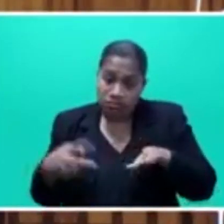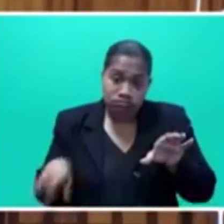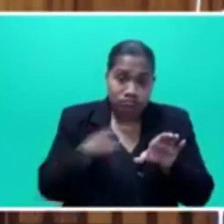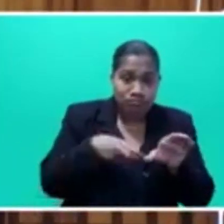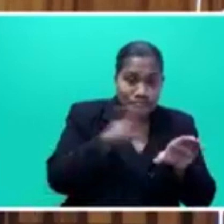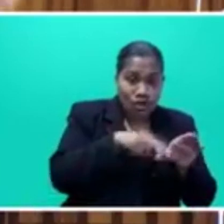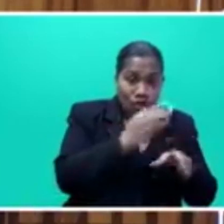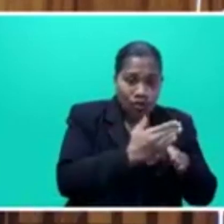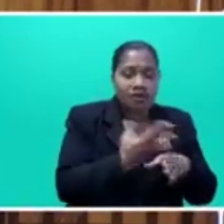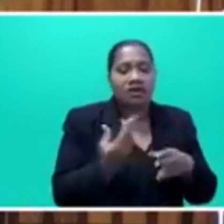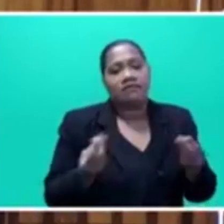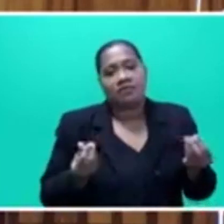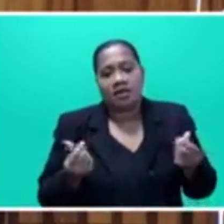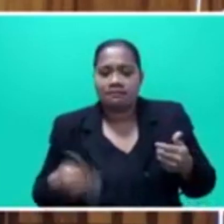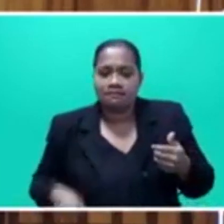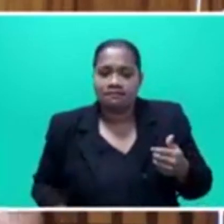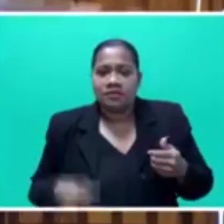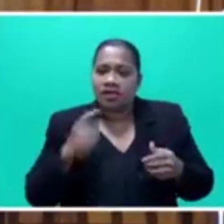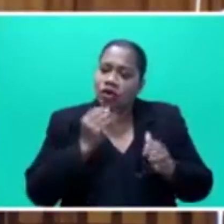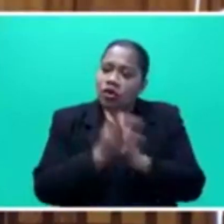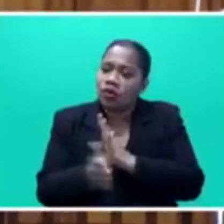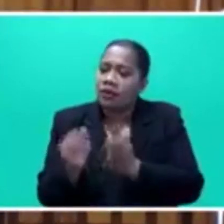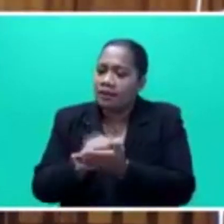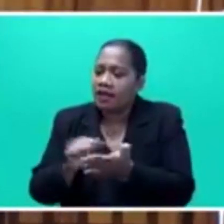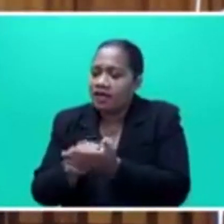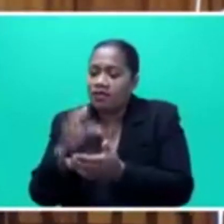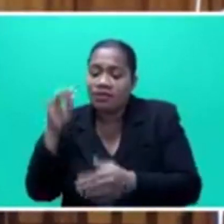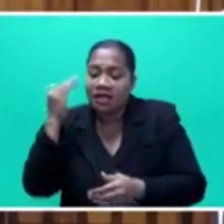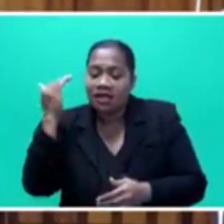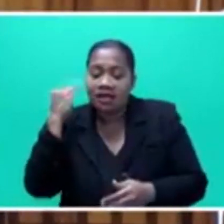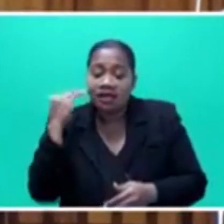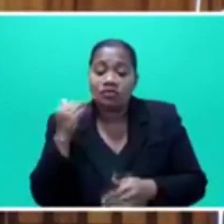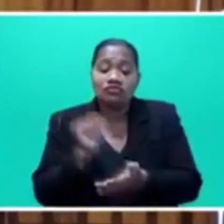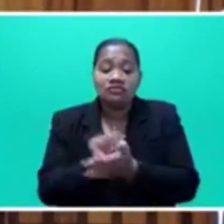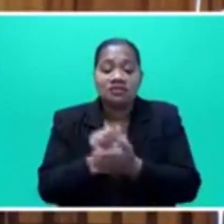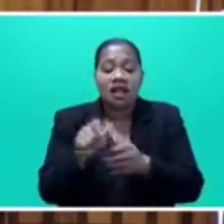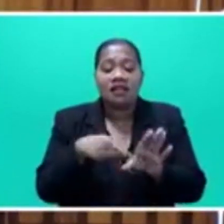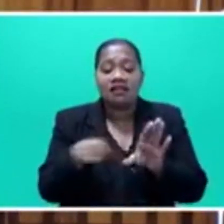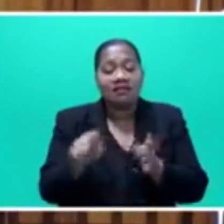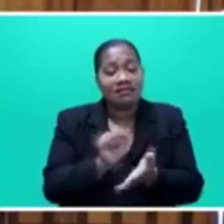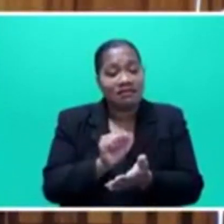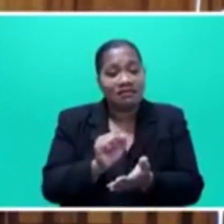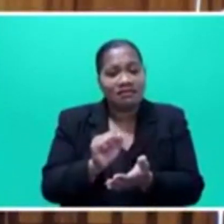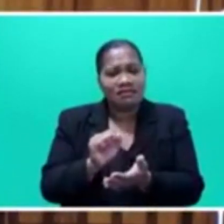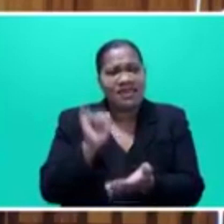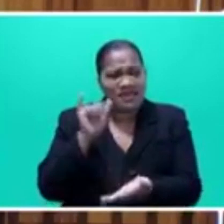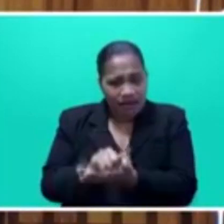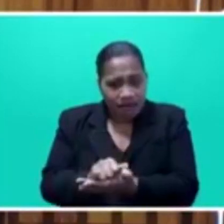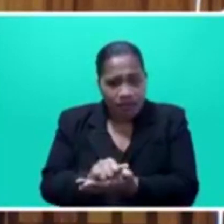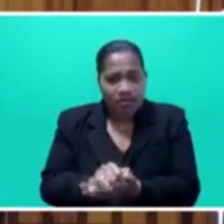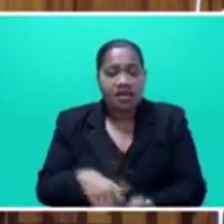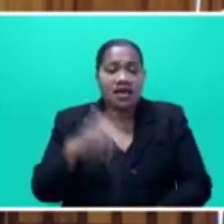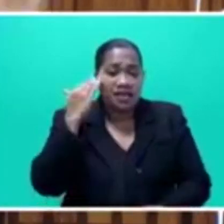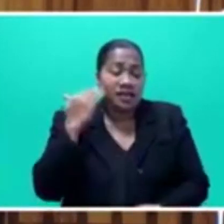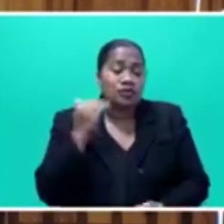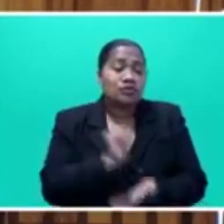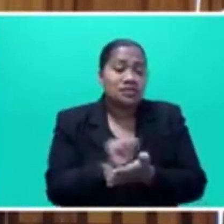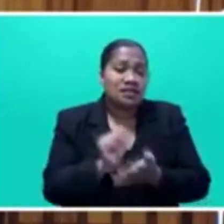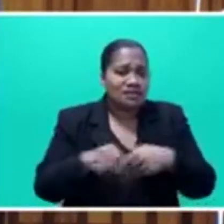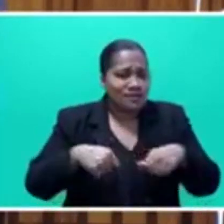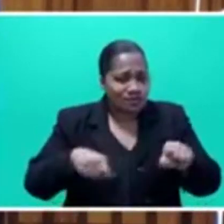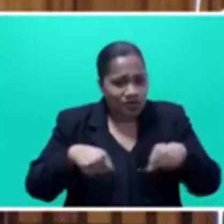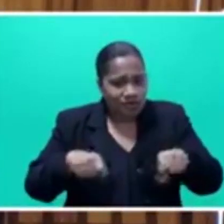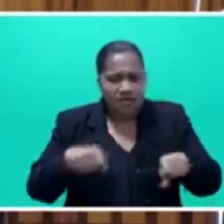in their pocket, so they'll go and buy the boiled EV from the lady who sells boiled EV outside the airport, the lady who sells a roti parcel, the people in the